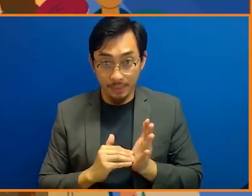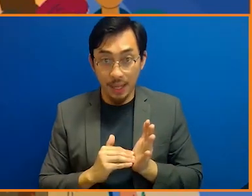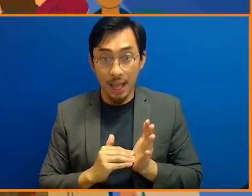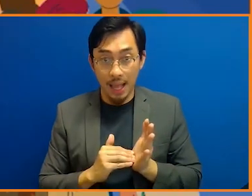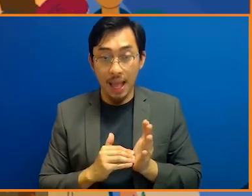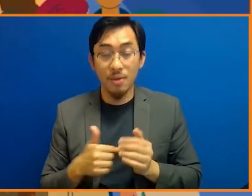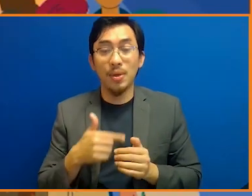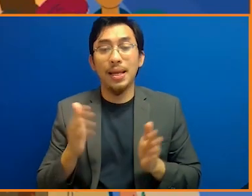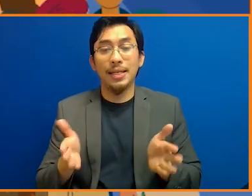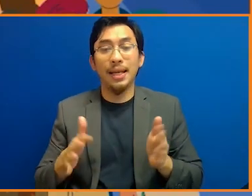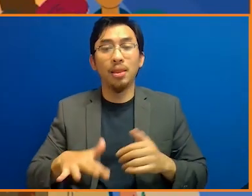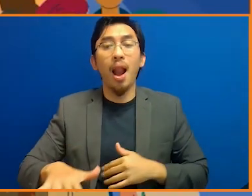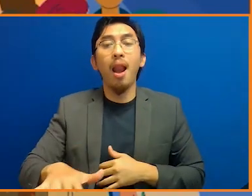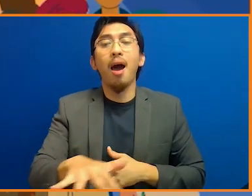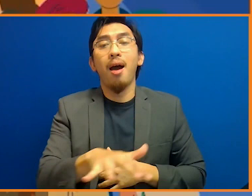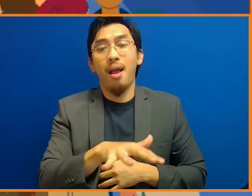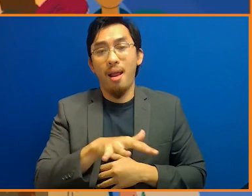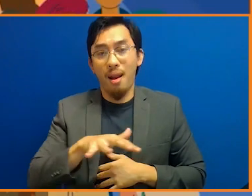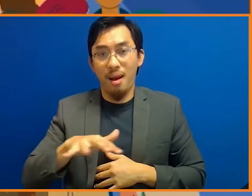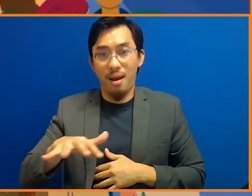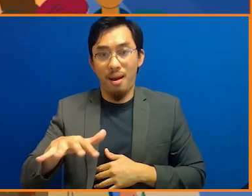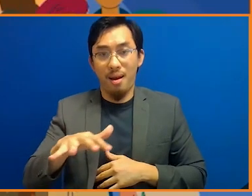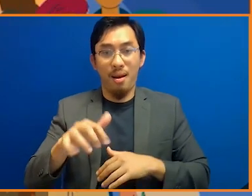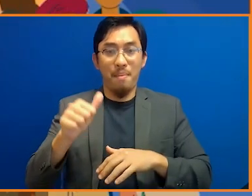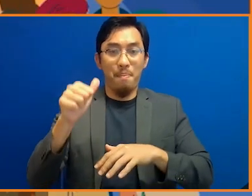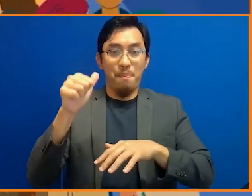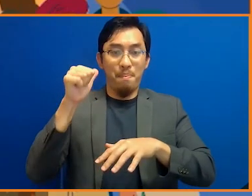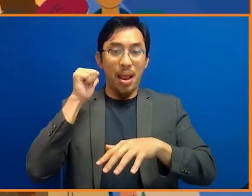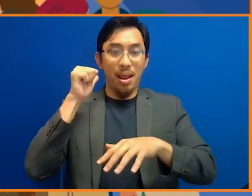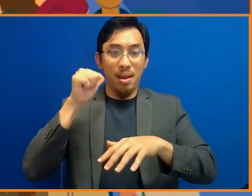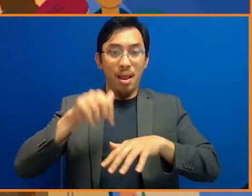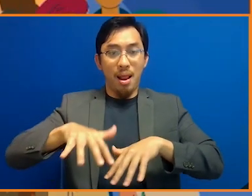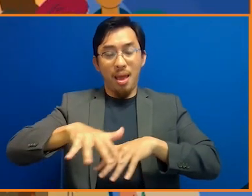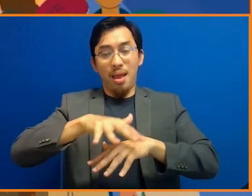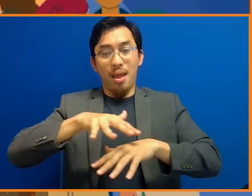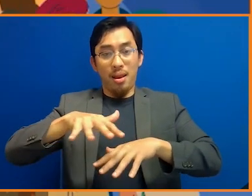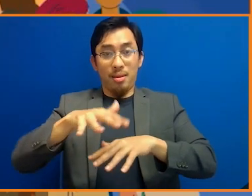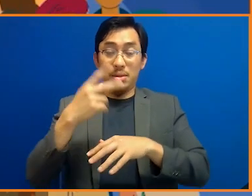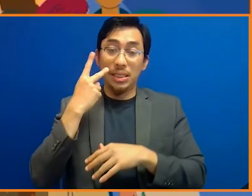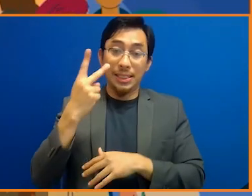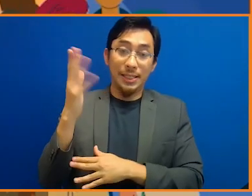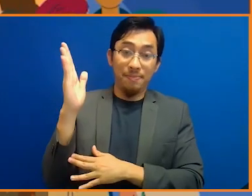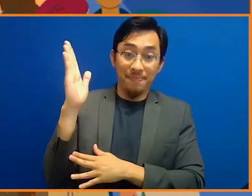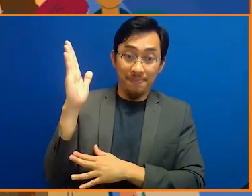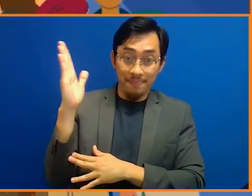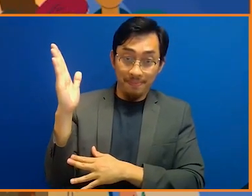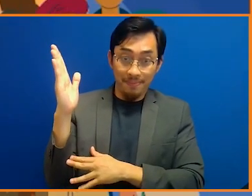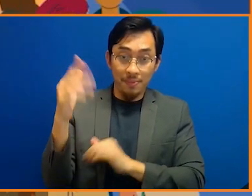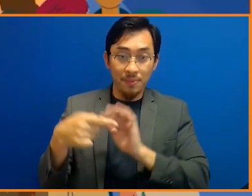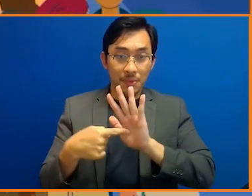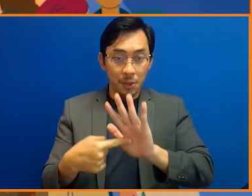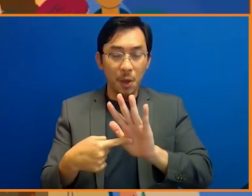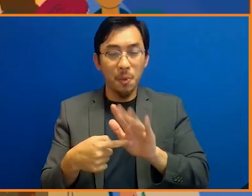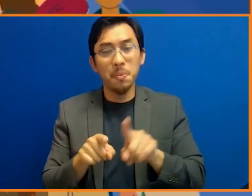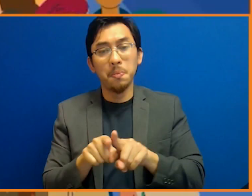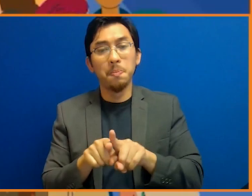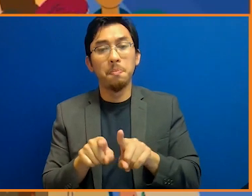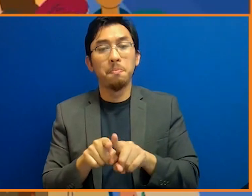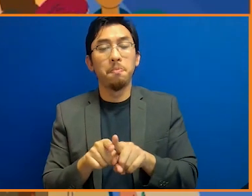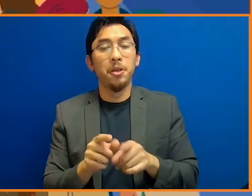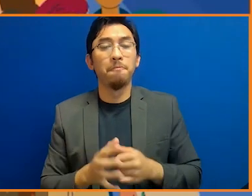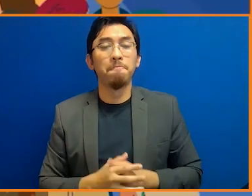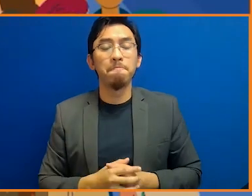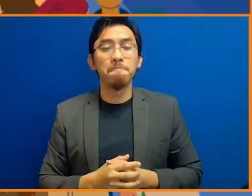And again, we also need the land use planning behind, and